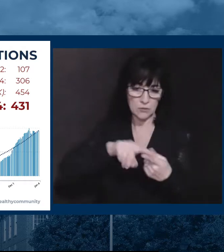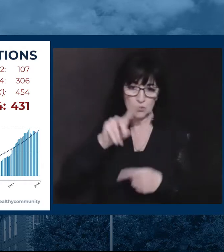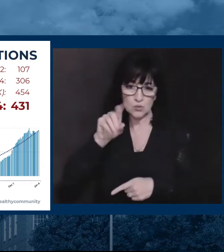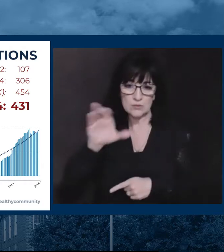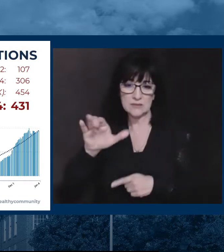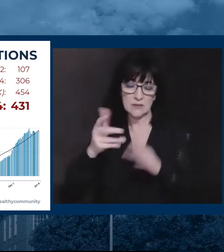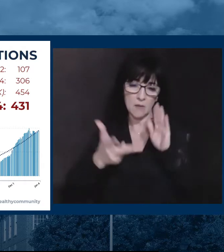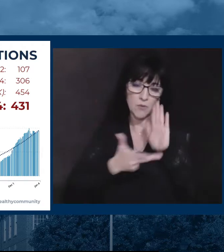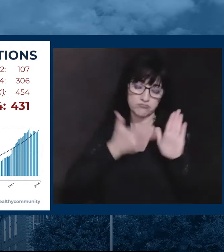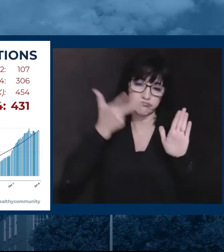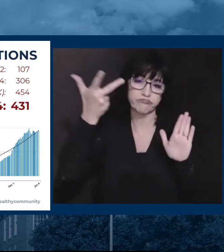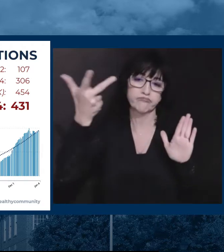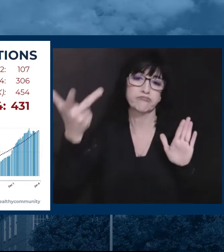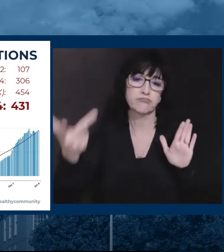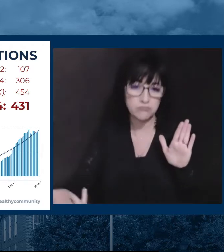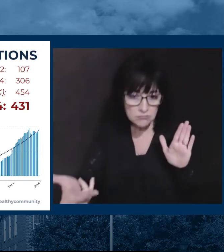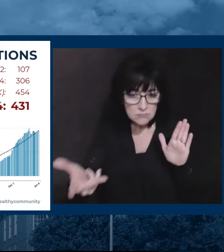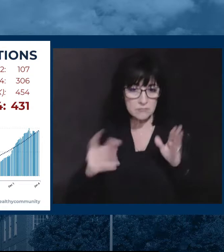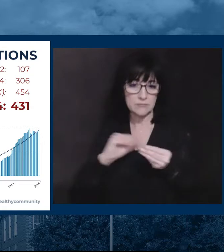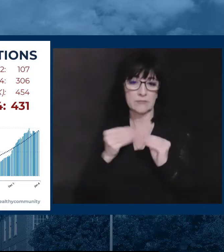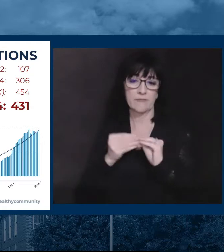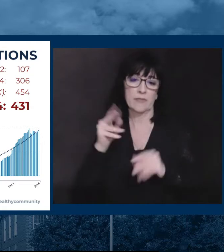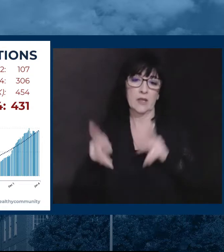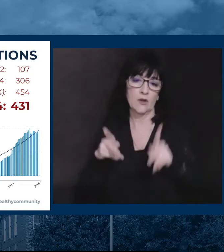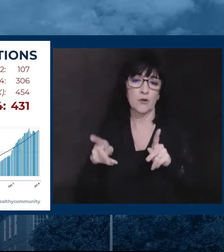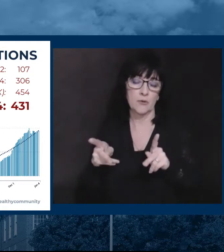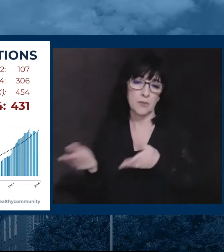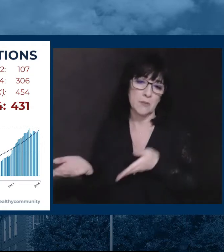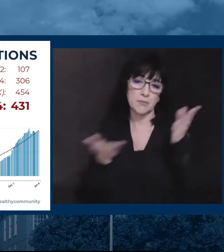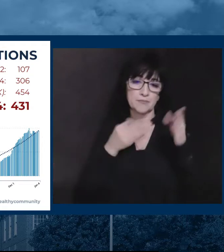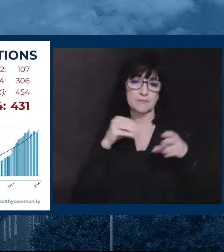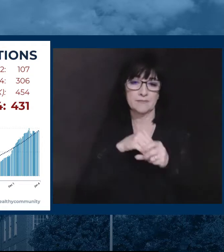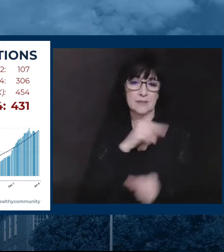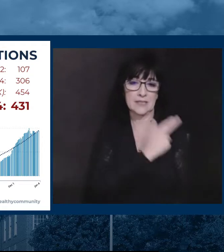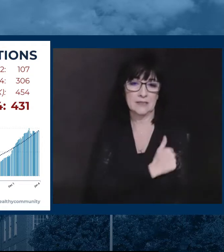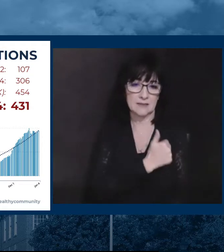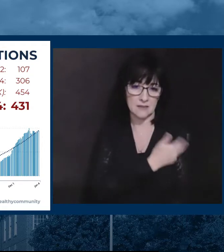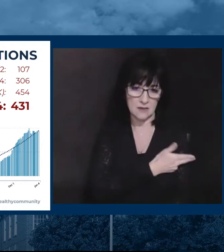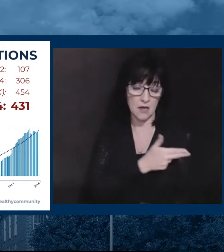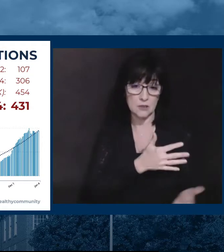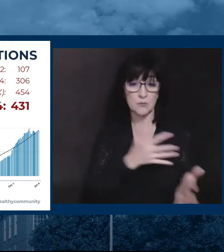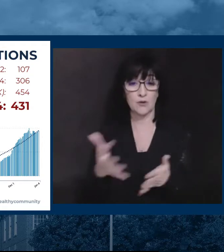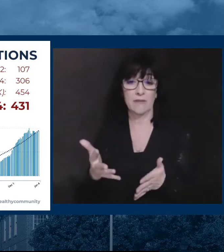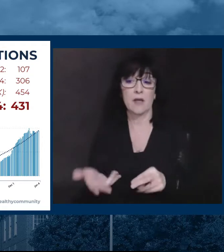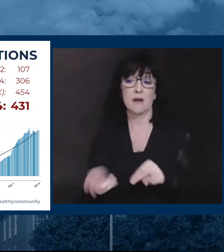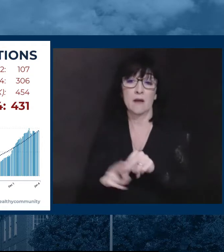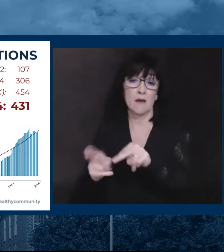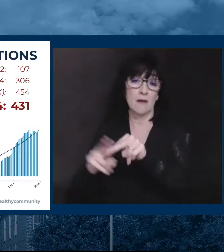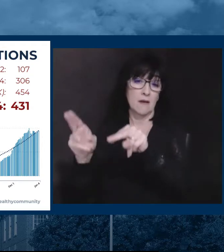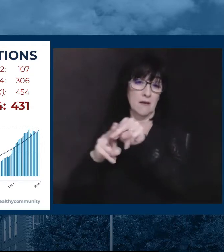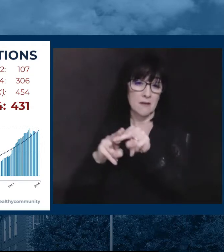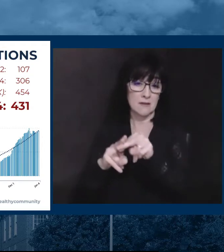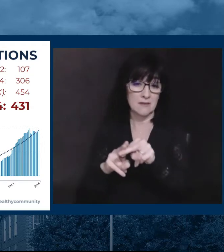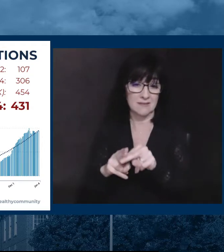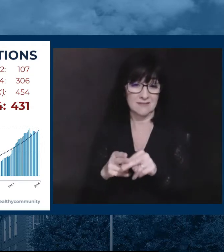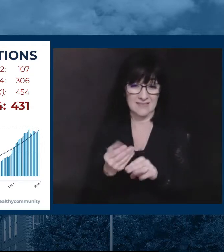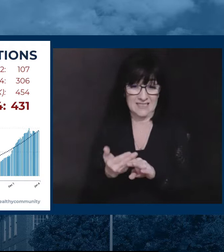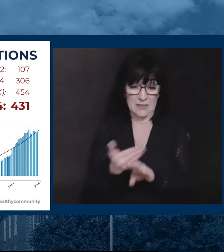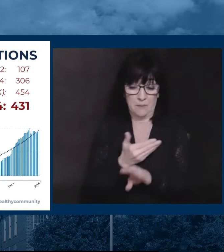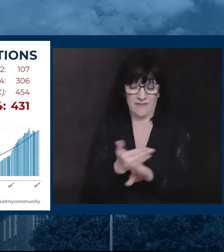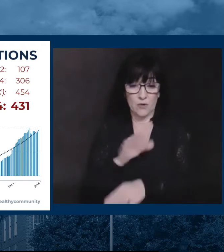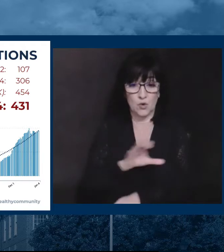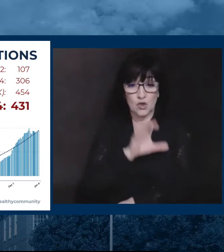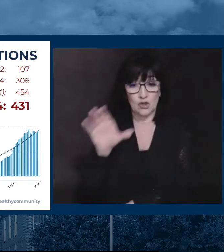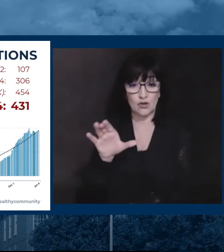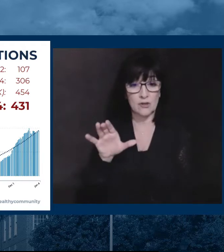then another 150 or thereabouts to the December peak just before Christmas. Our hope and our prayer now is